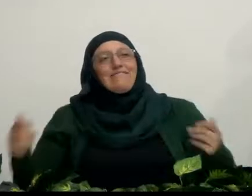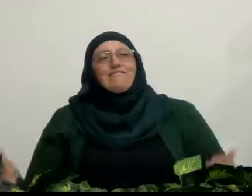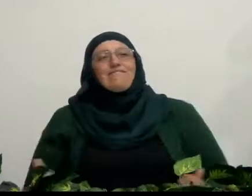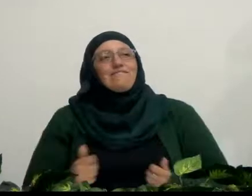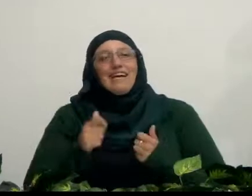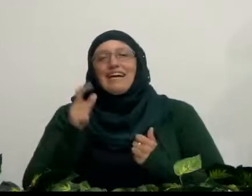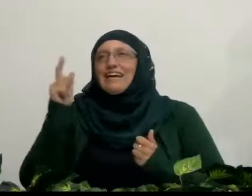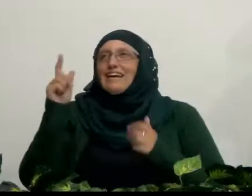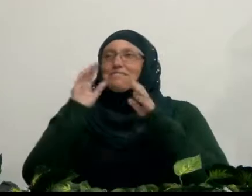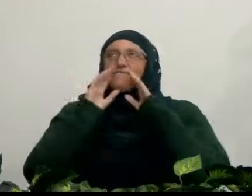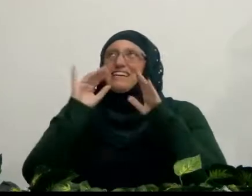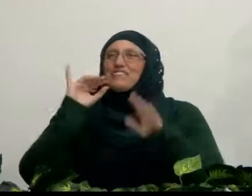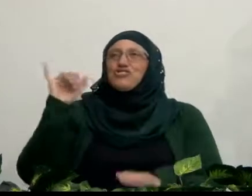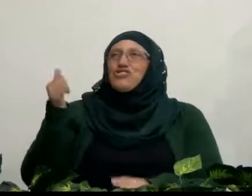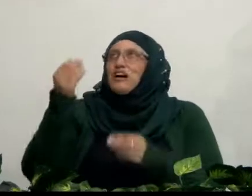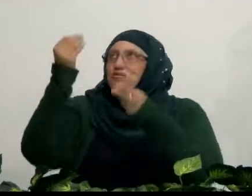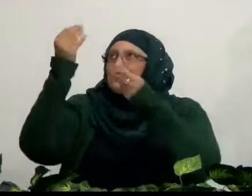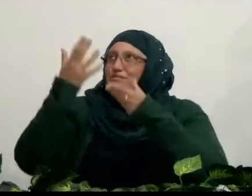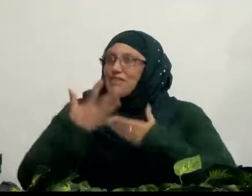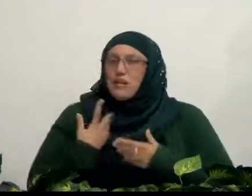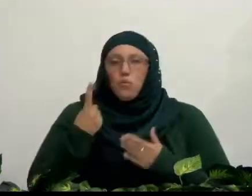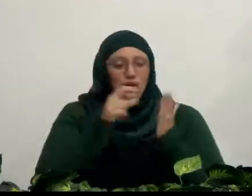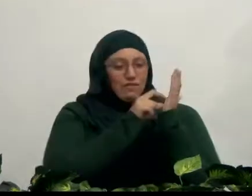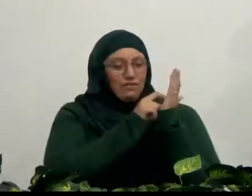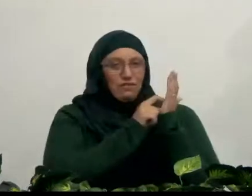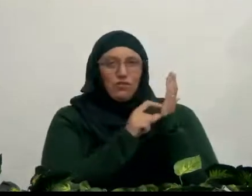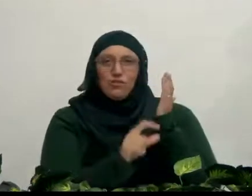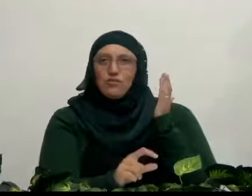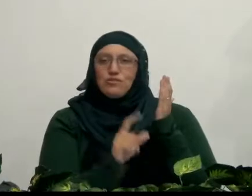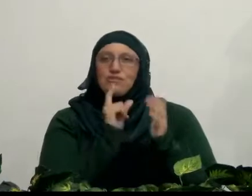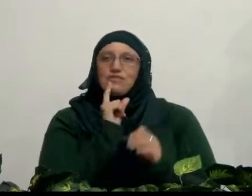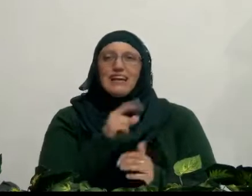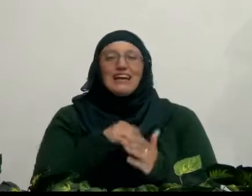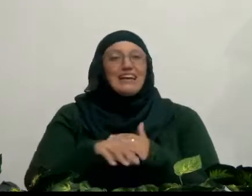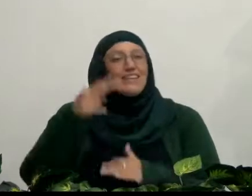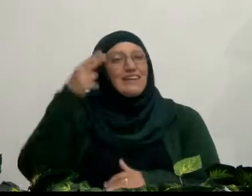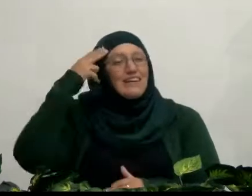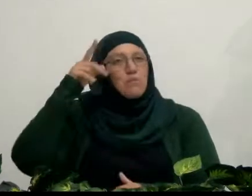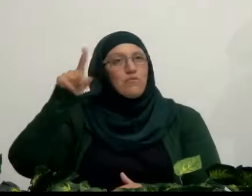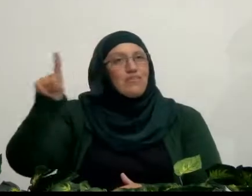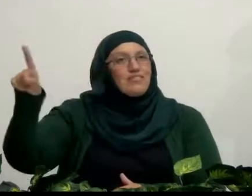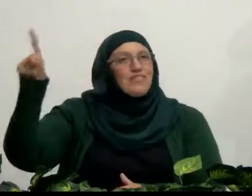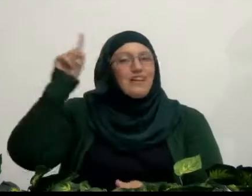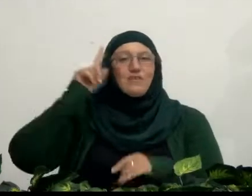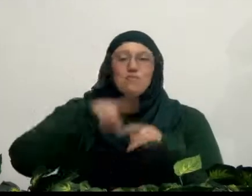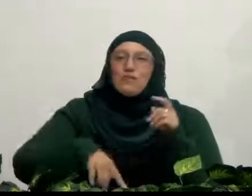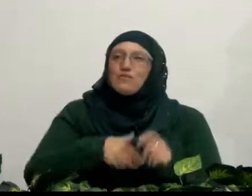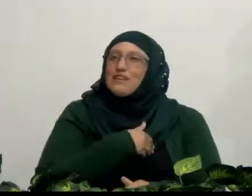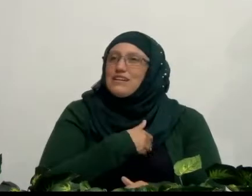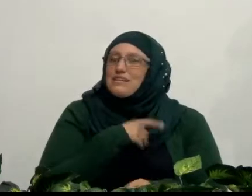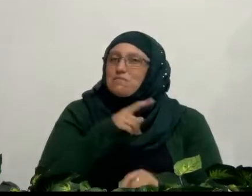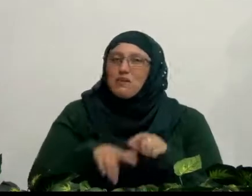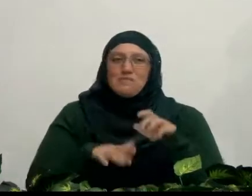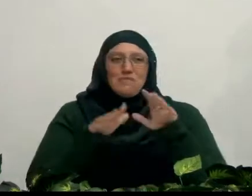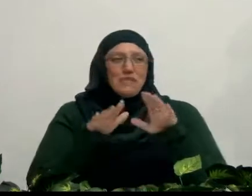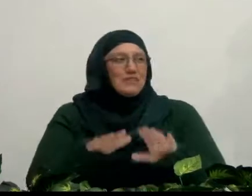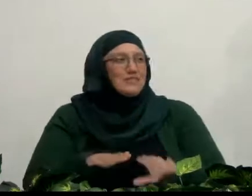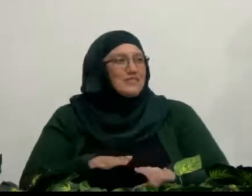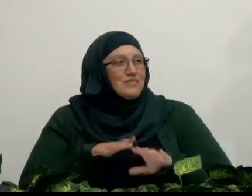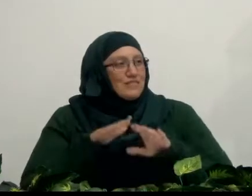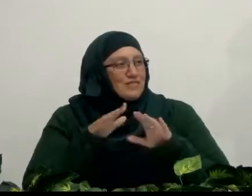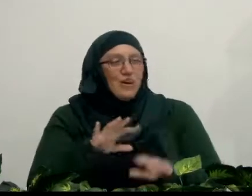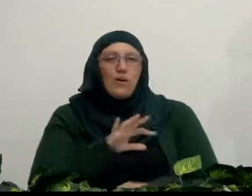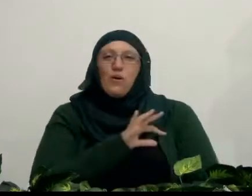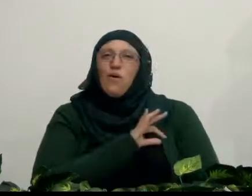has just revealed to me the following verse. In the name of Allah, the most gracious, the most merciful.